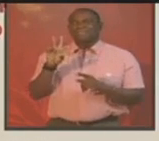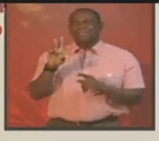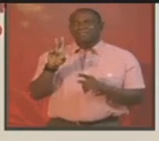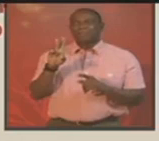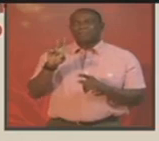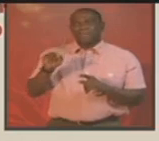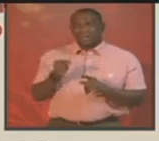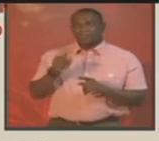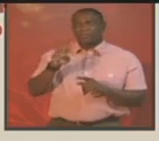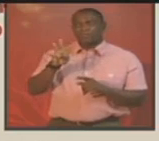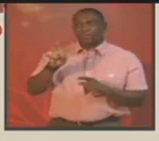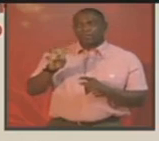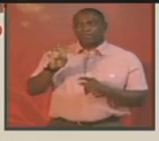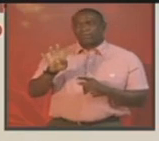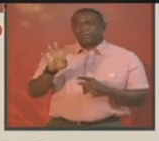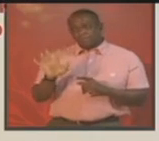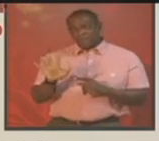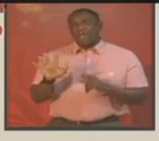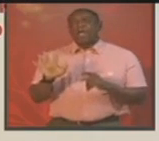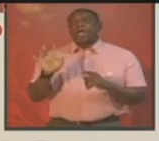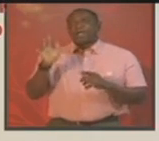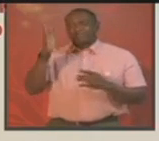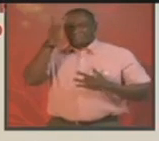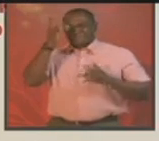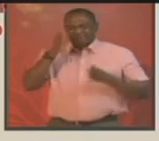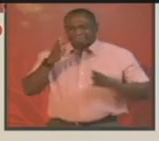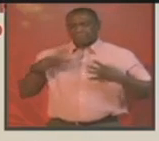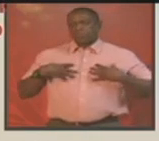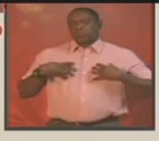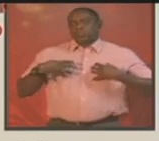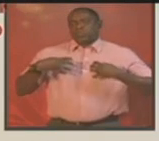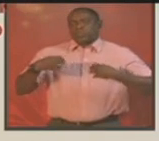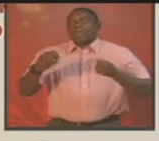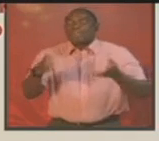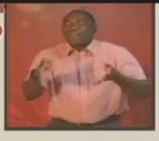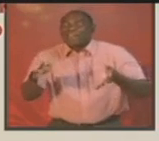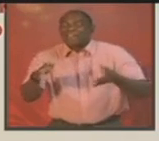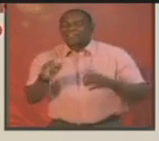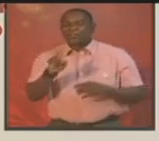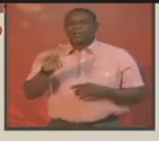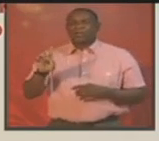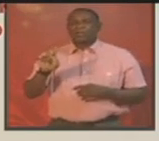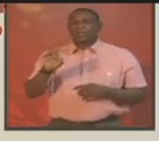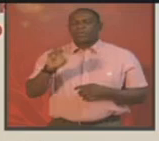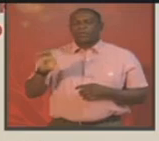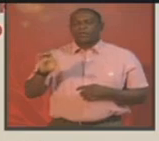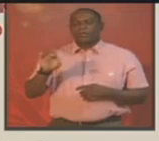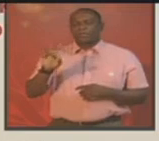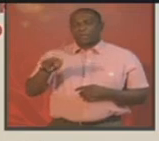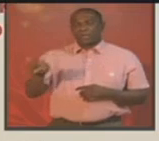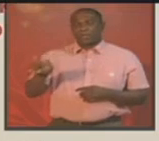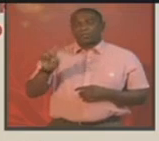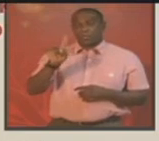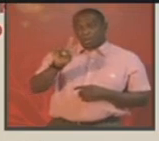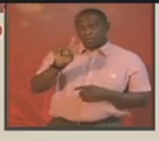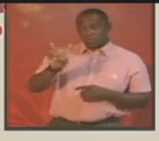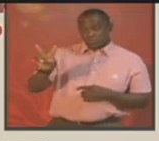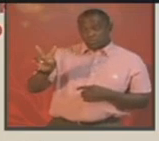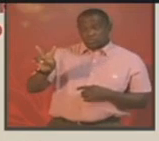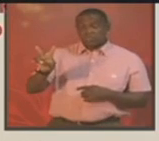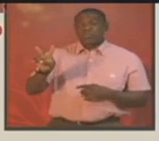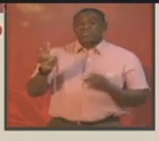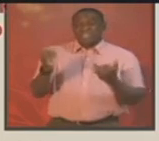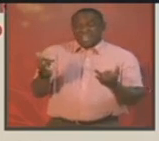7,445 patients who have already recovered, and 120 total active cases at this point in time.